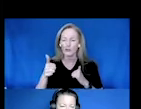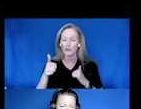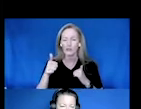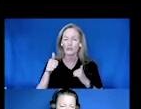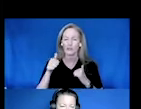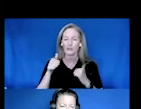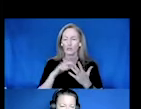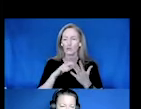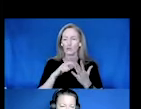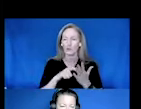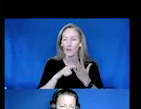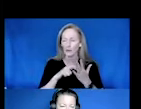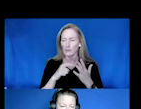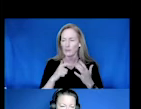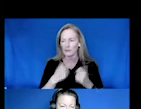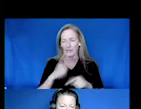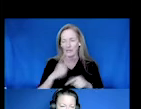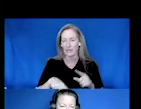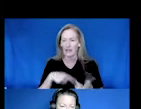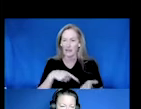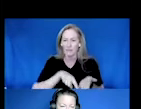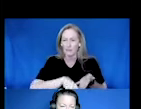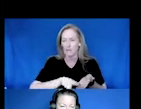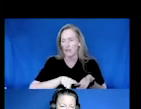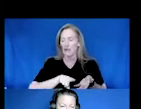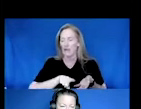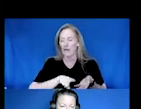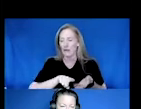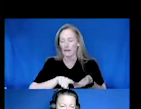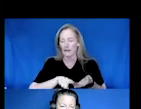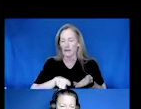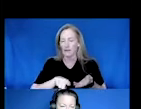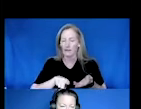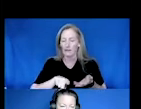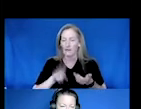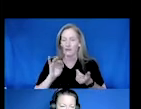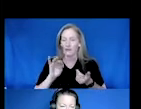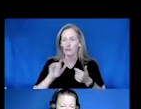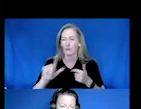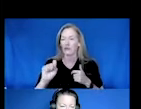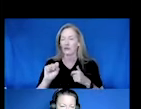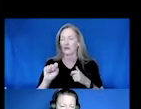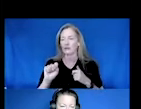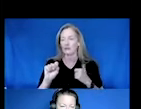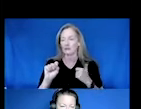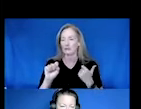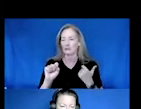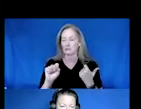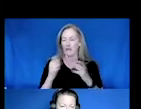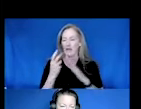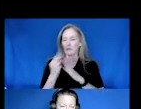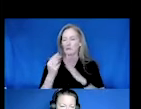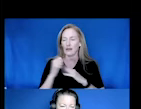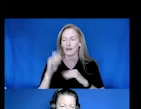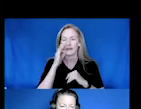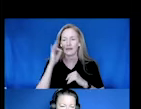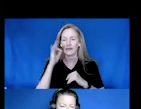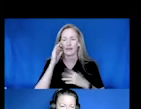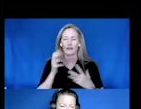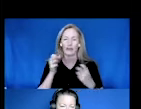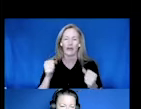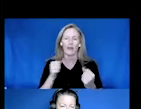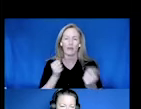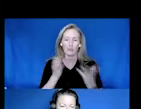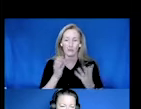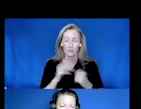pay their bills for labor and delivery services outside of the Indian Health Service. So our director of the Indian